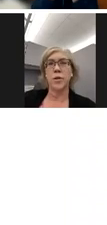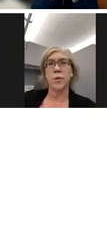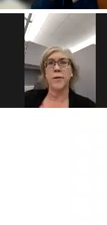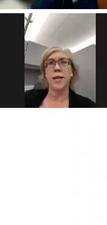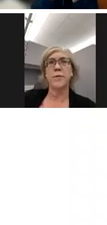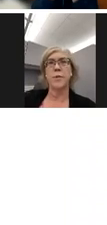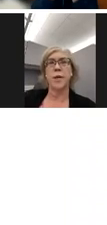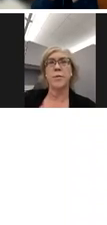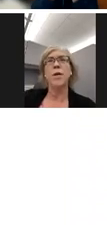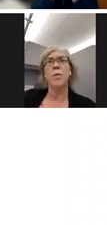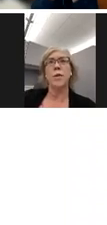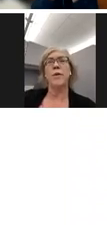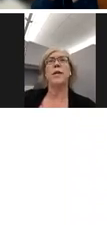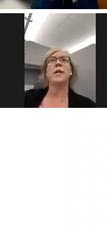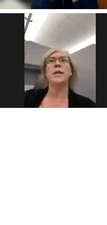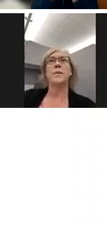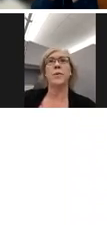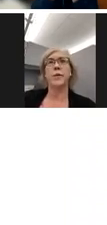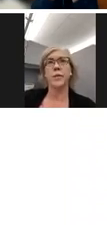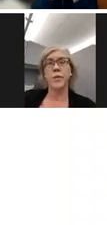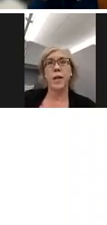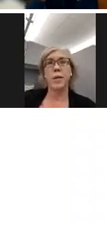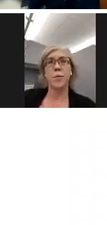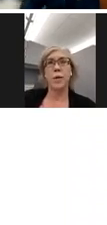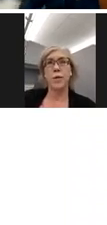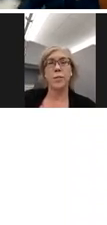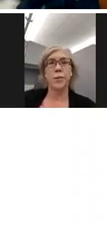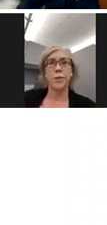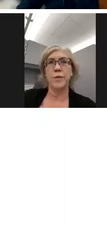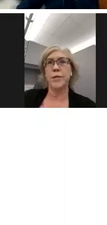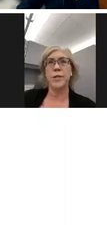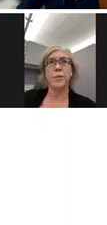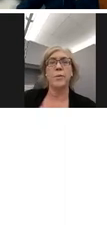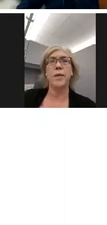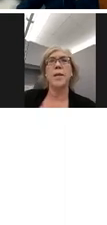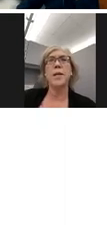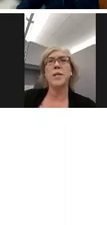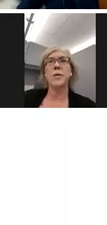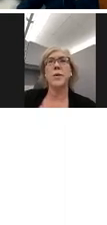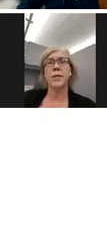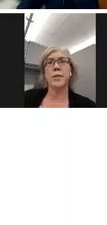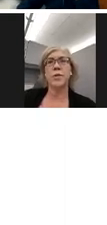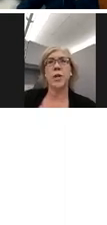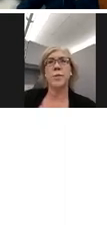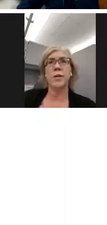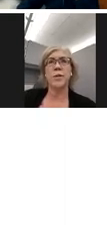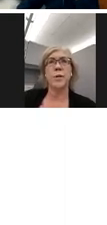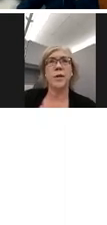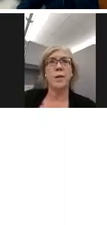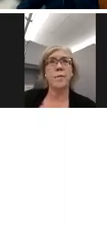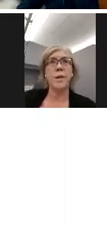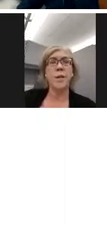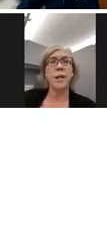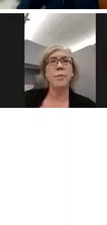centers also have staff that will help with finding employers, working with our employer services department to assist those job seekers